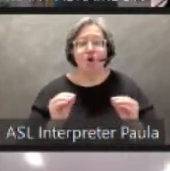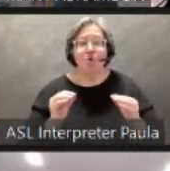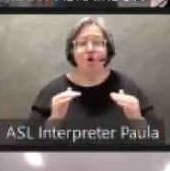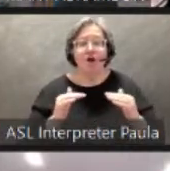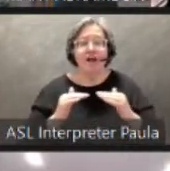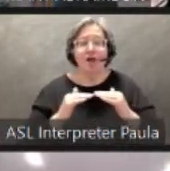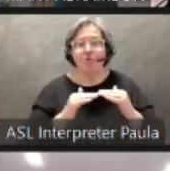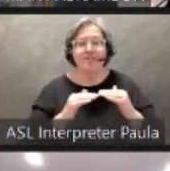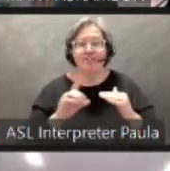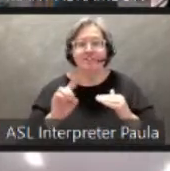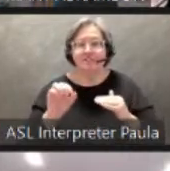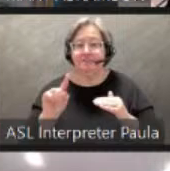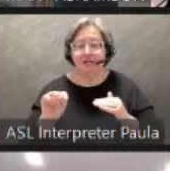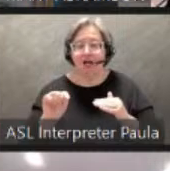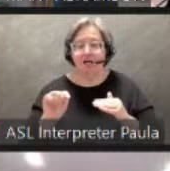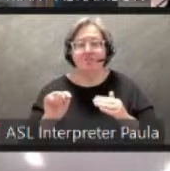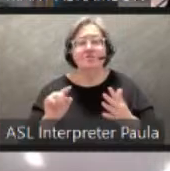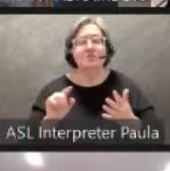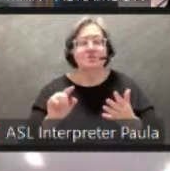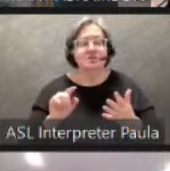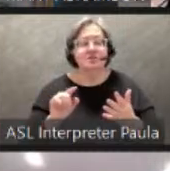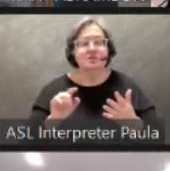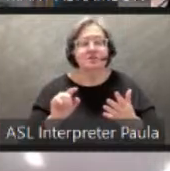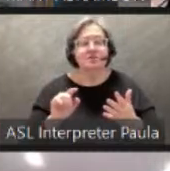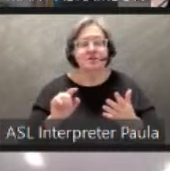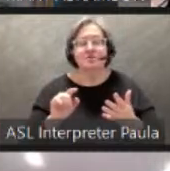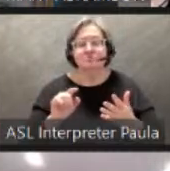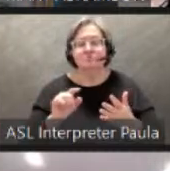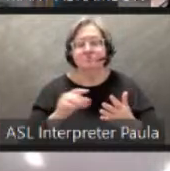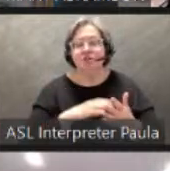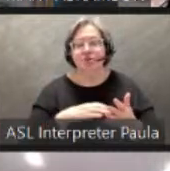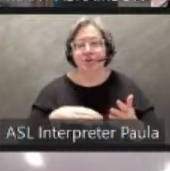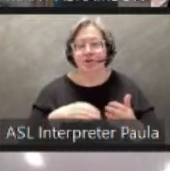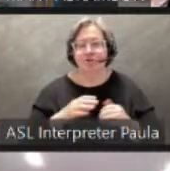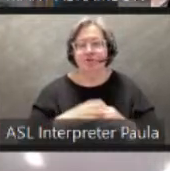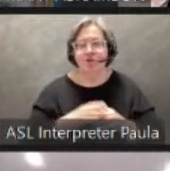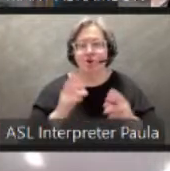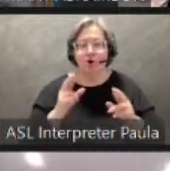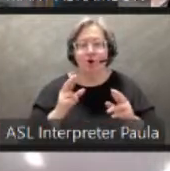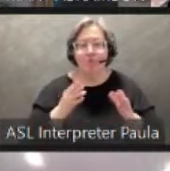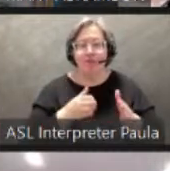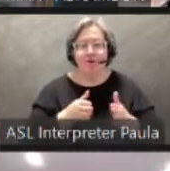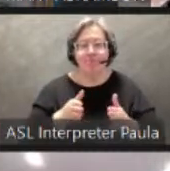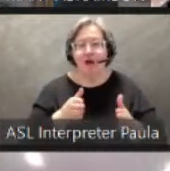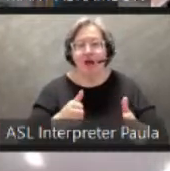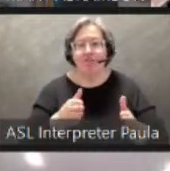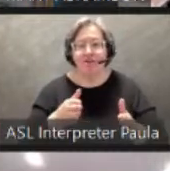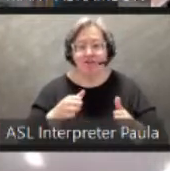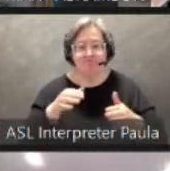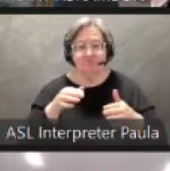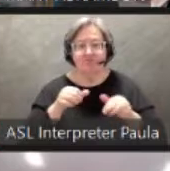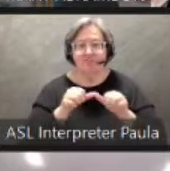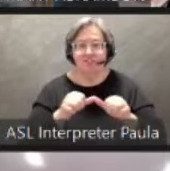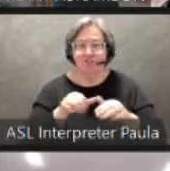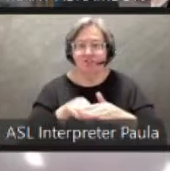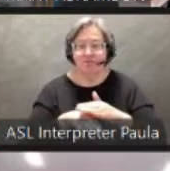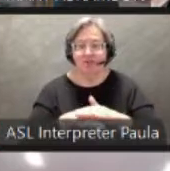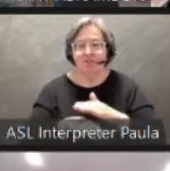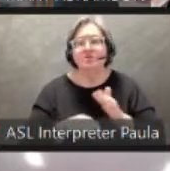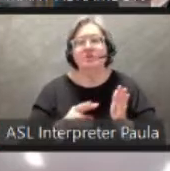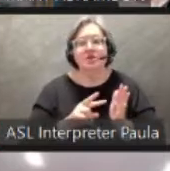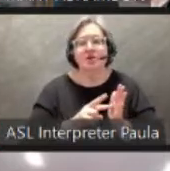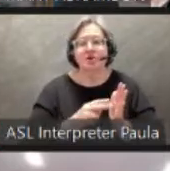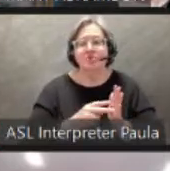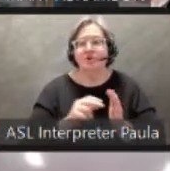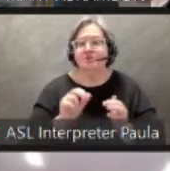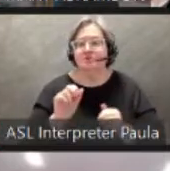extremely important that folks be able to get, and there's a whole, that their path of travel is accessible. you know, that means APS, that means everything. And